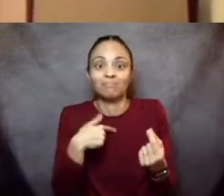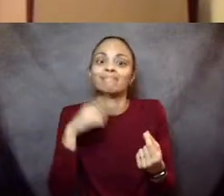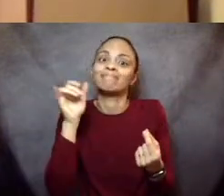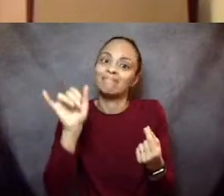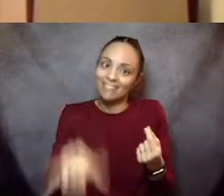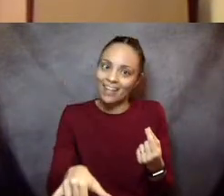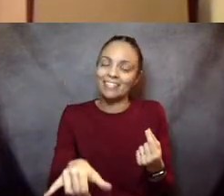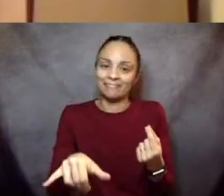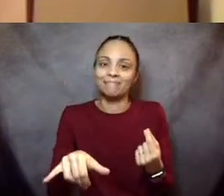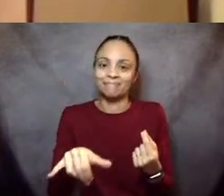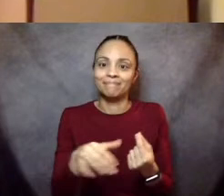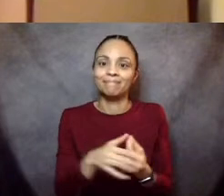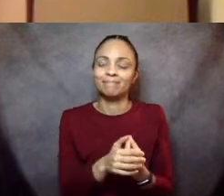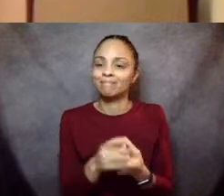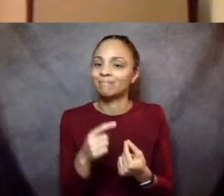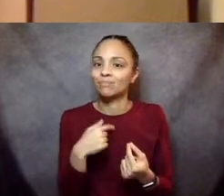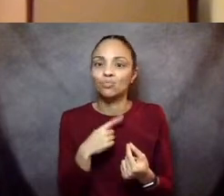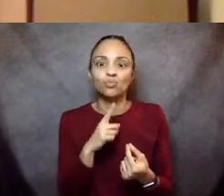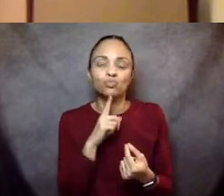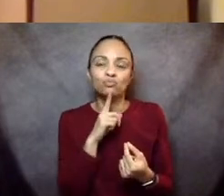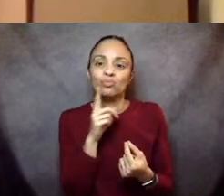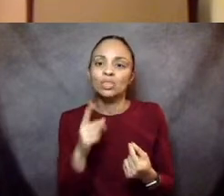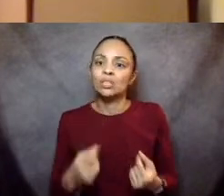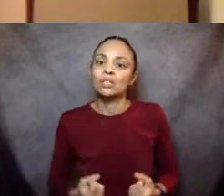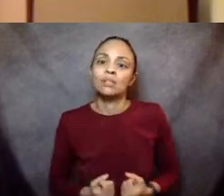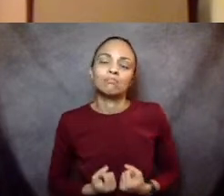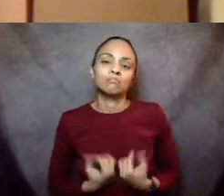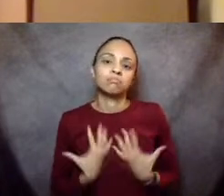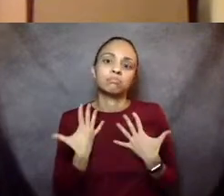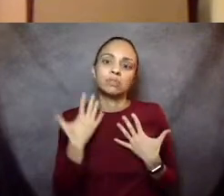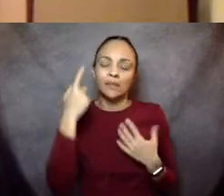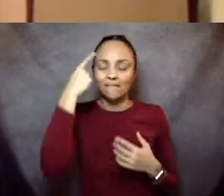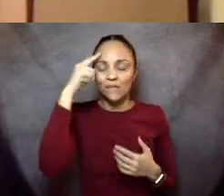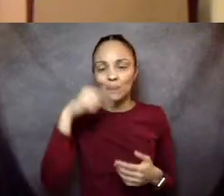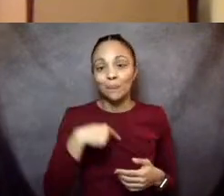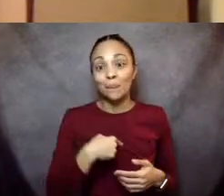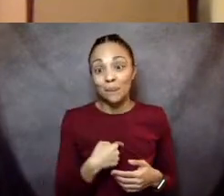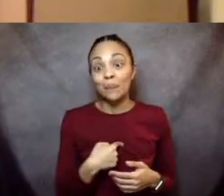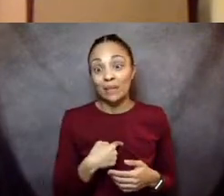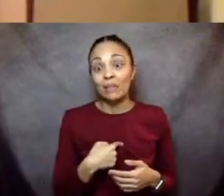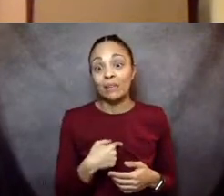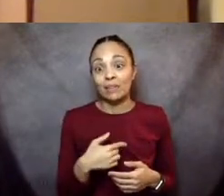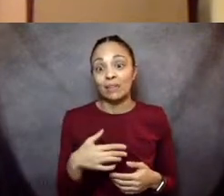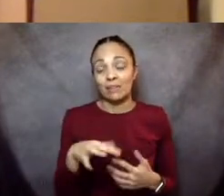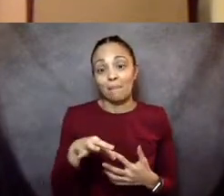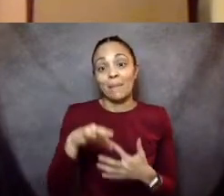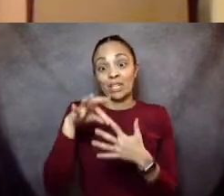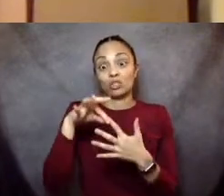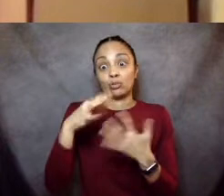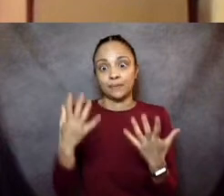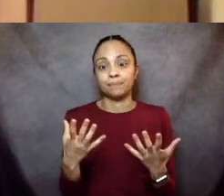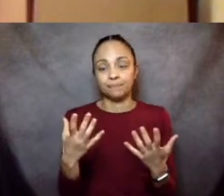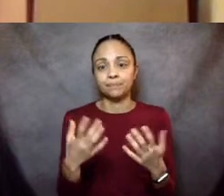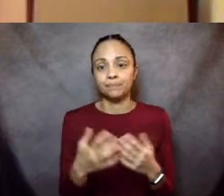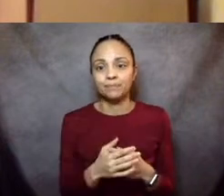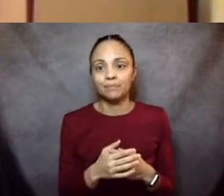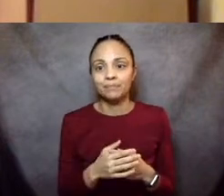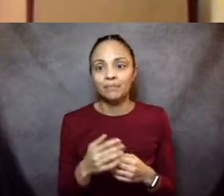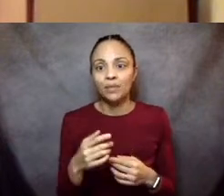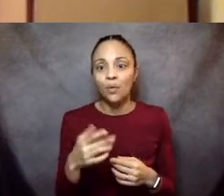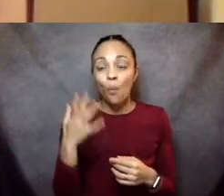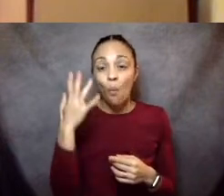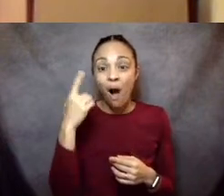It was awe-inspiring for me in particular, to go to